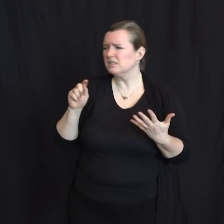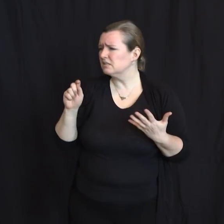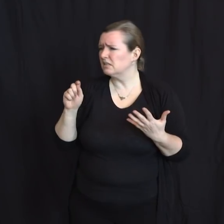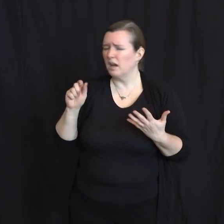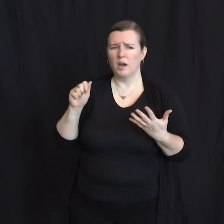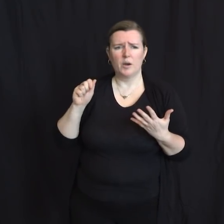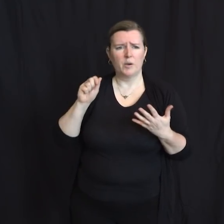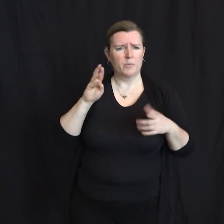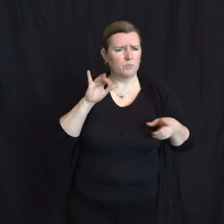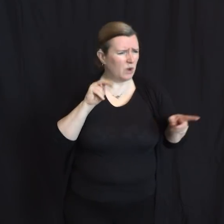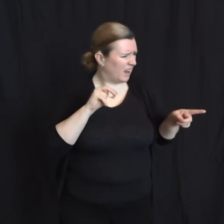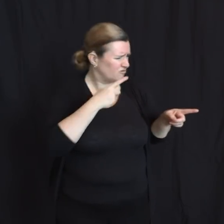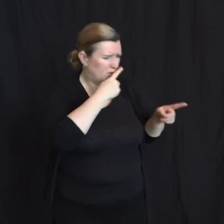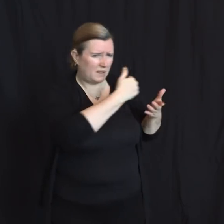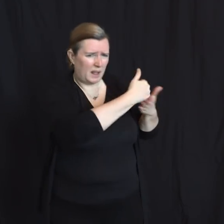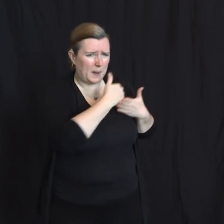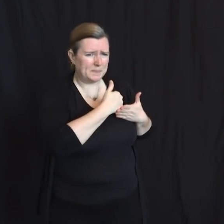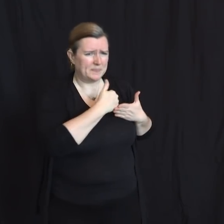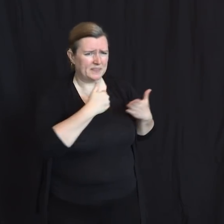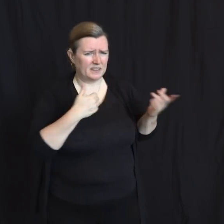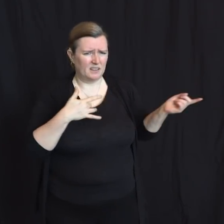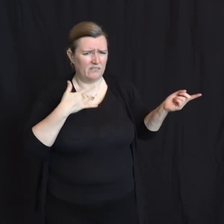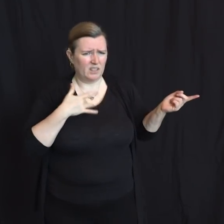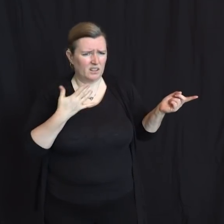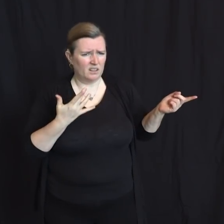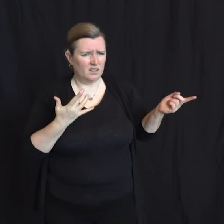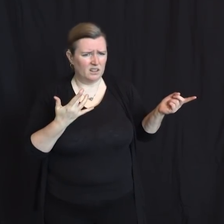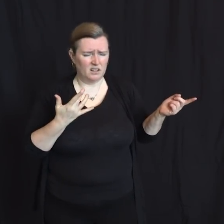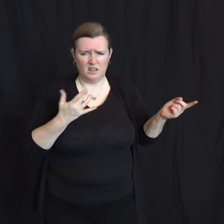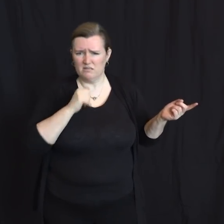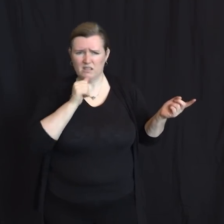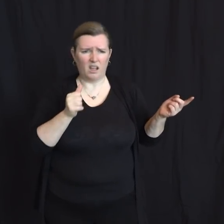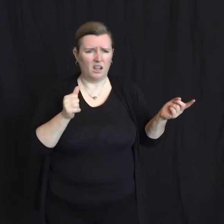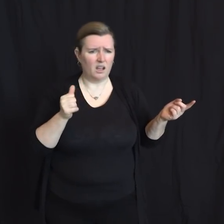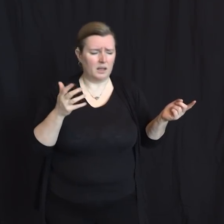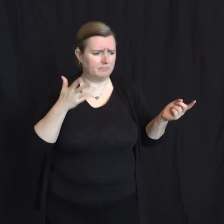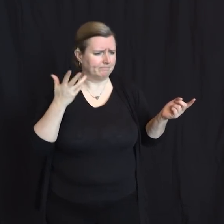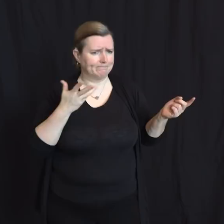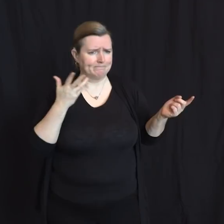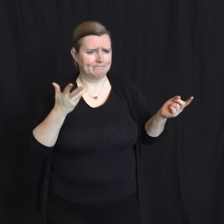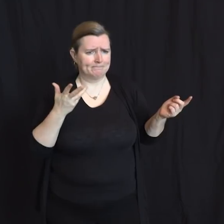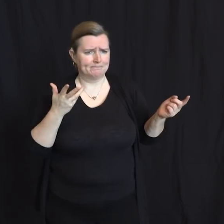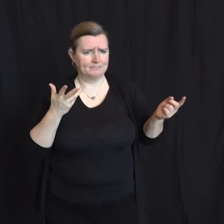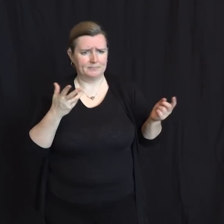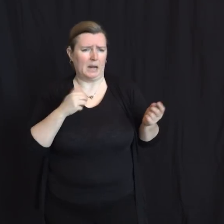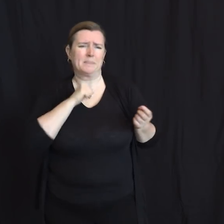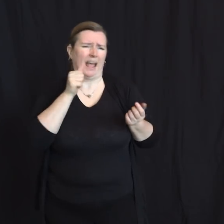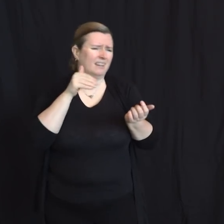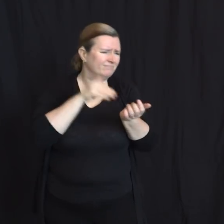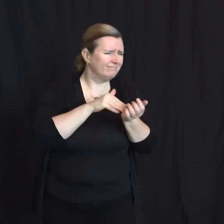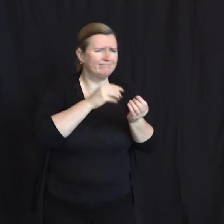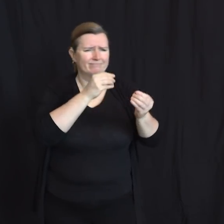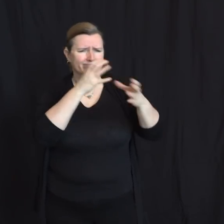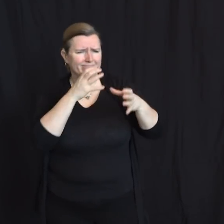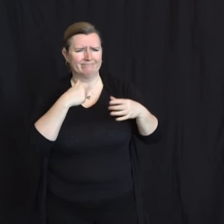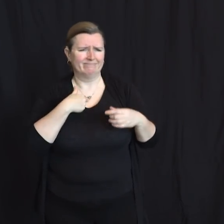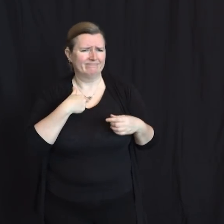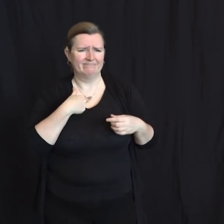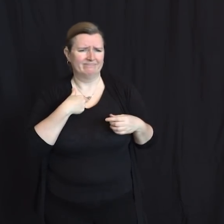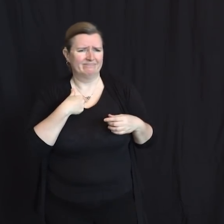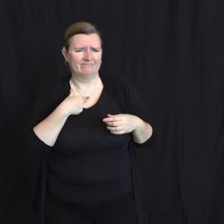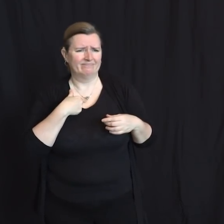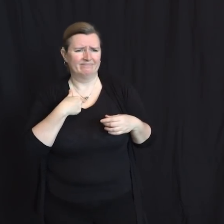not, I feel like an epidemiologist in training some days, but I'm not an epidemiologist. I don't want anyone here to confuse